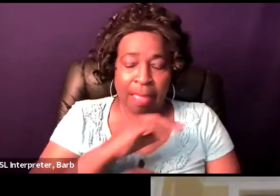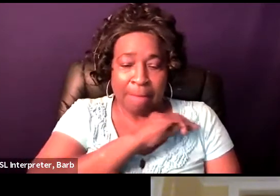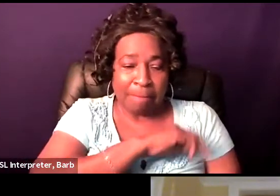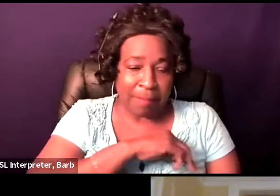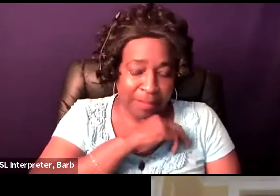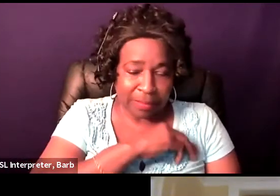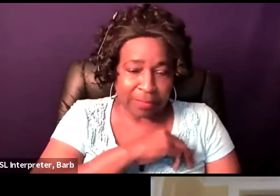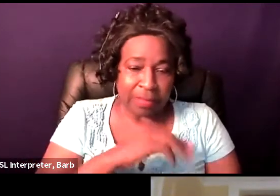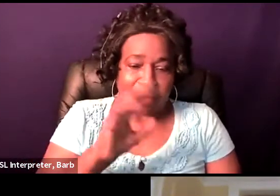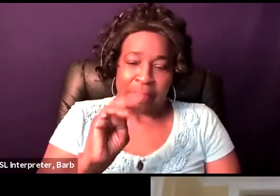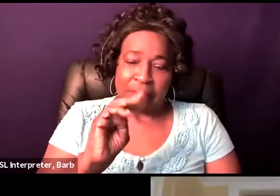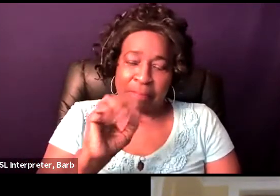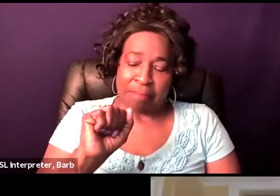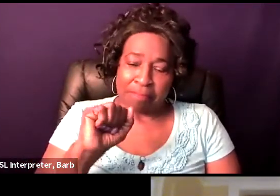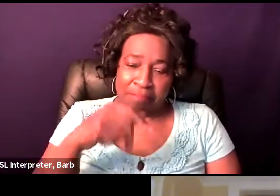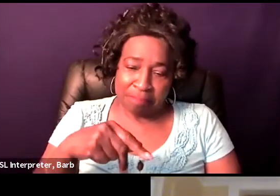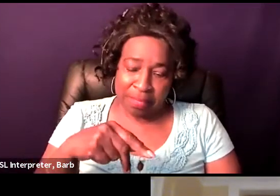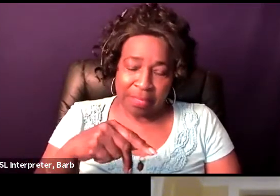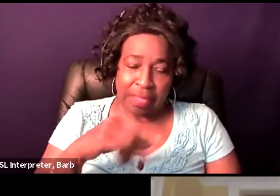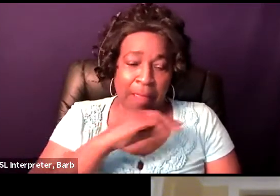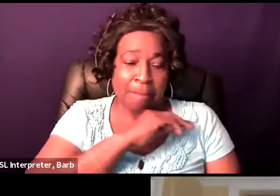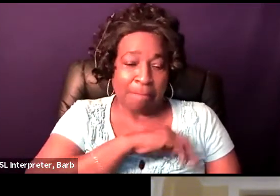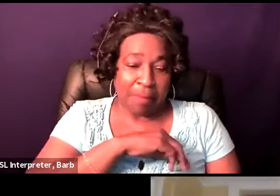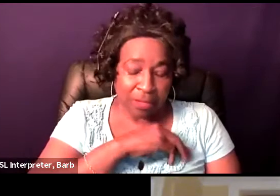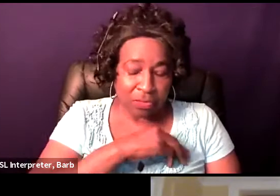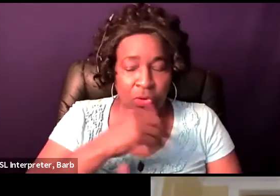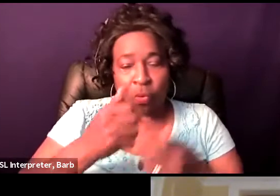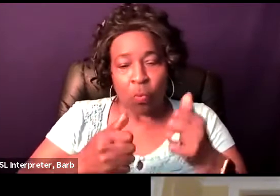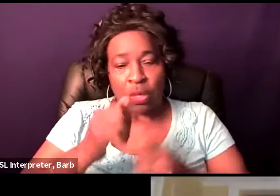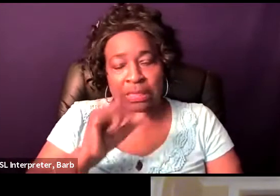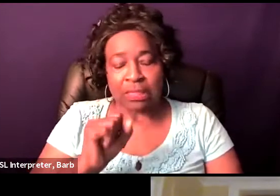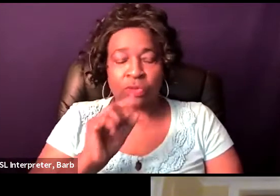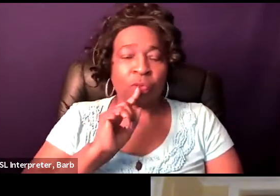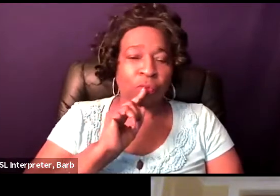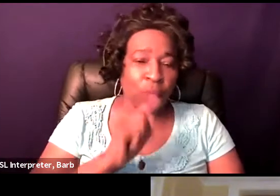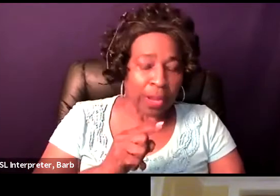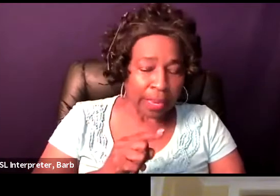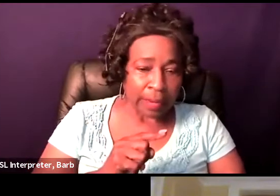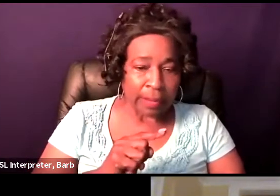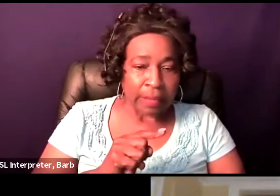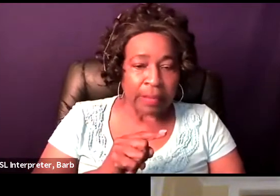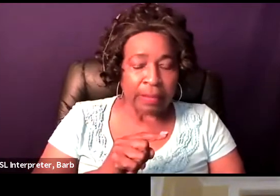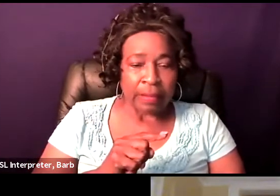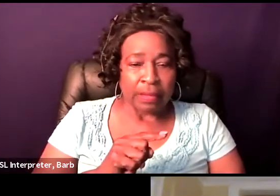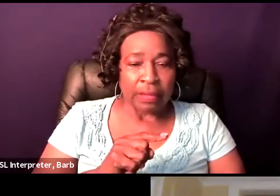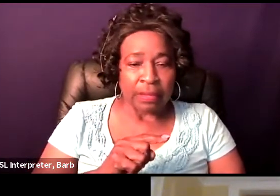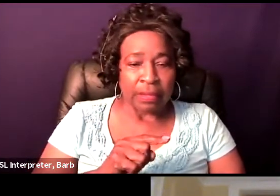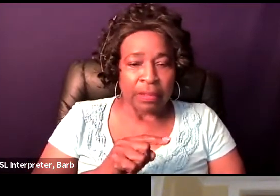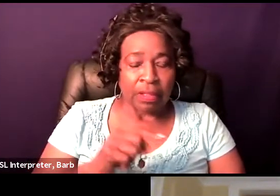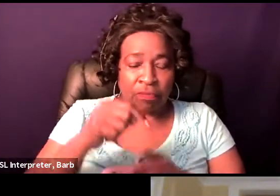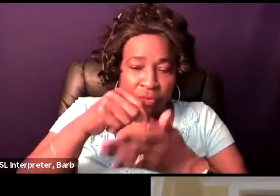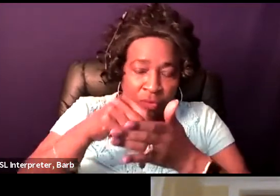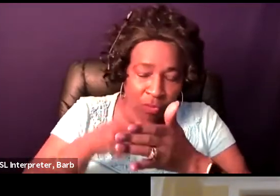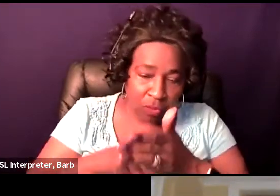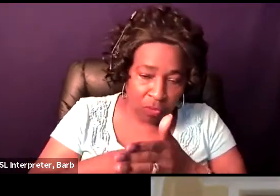NAP, NAP ministry, which is really, the core tenet is that rest